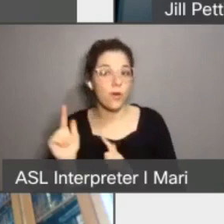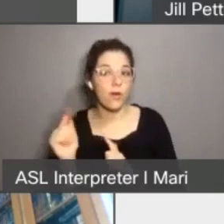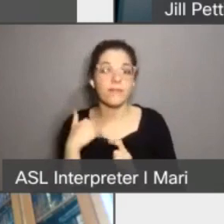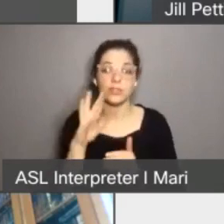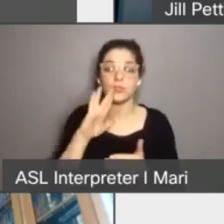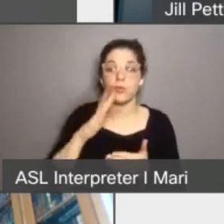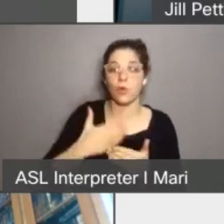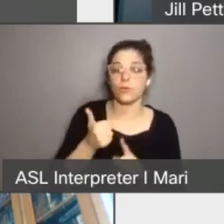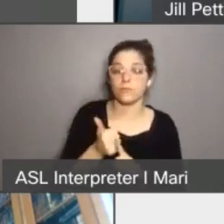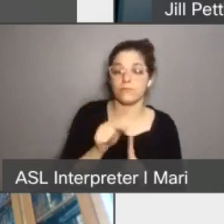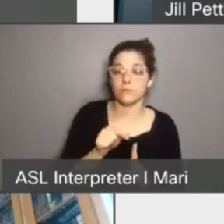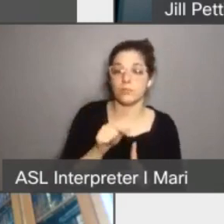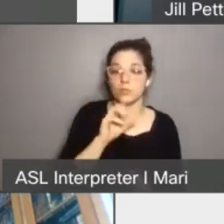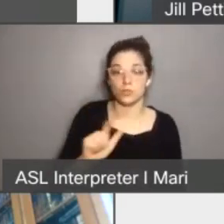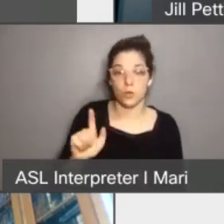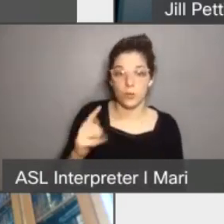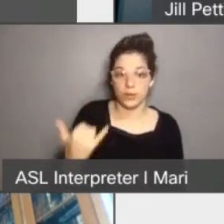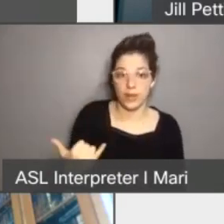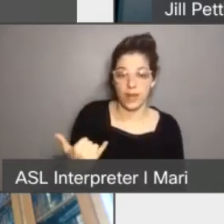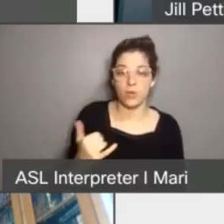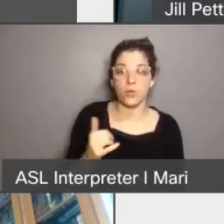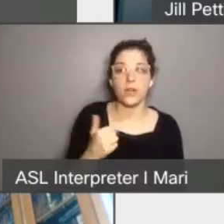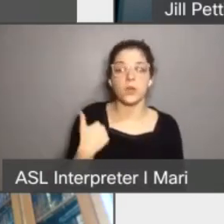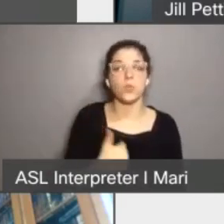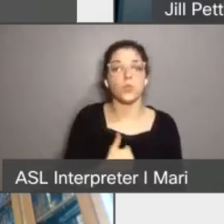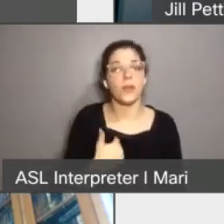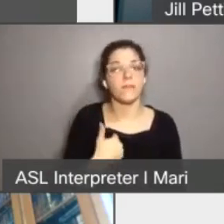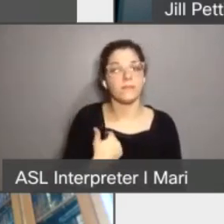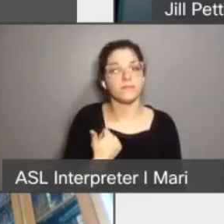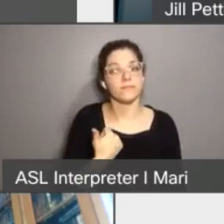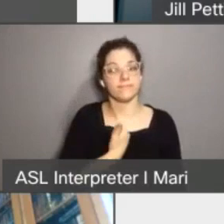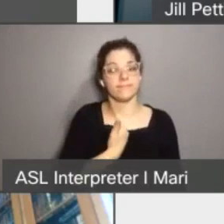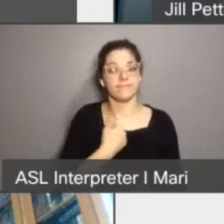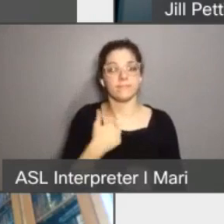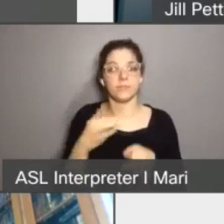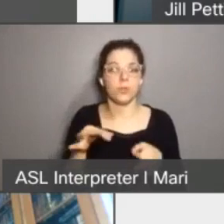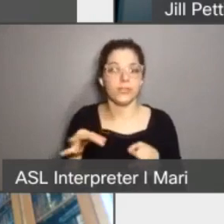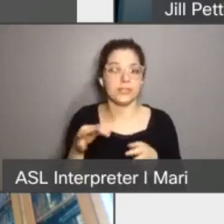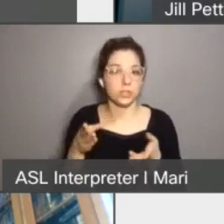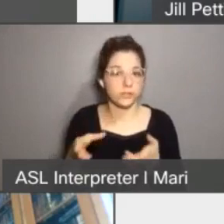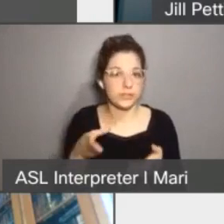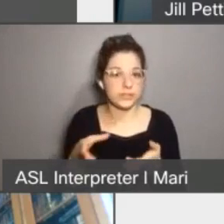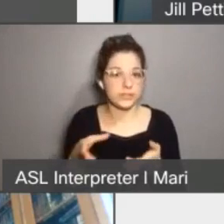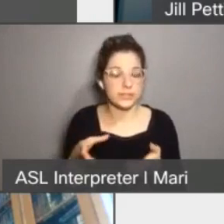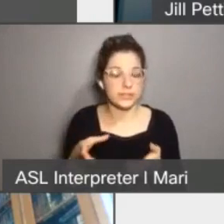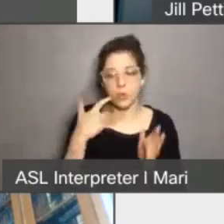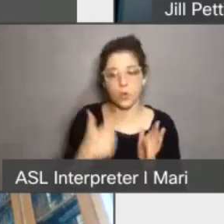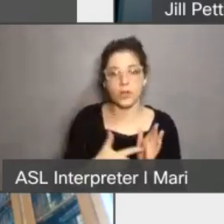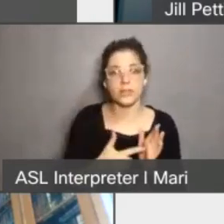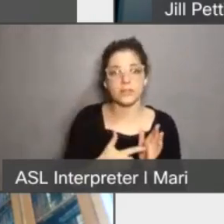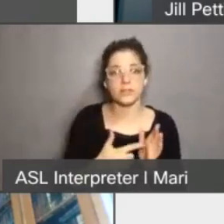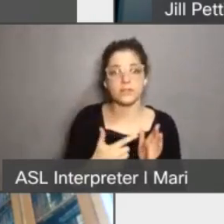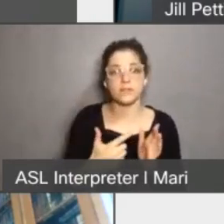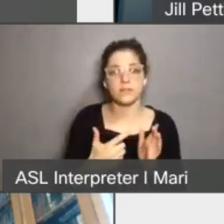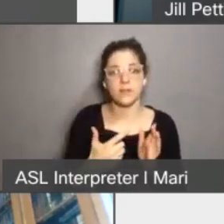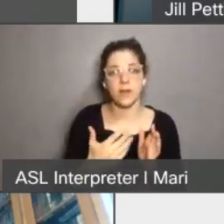daughter who is 21 now, and we have self-directed services. And I've noticed